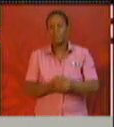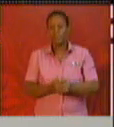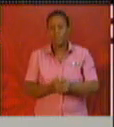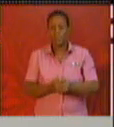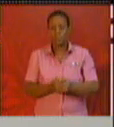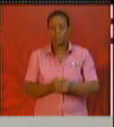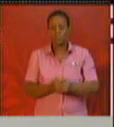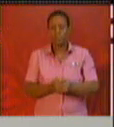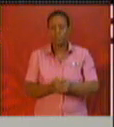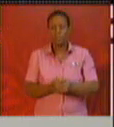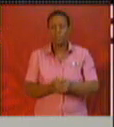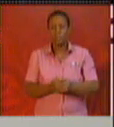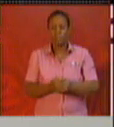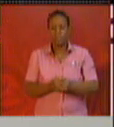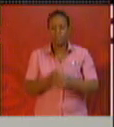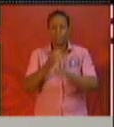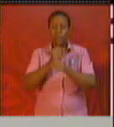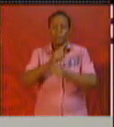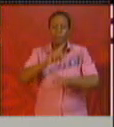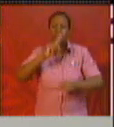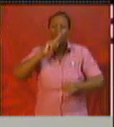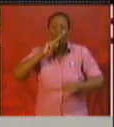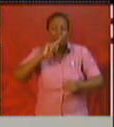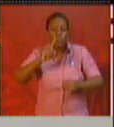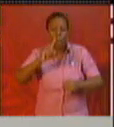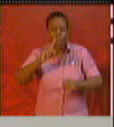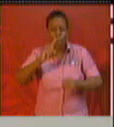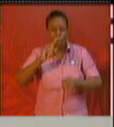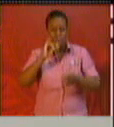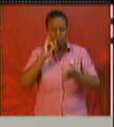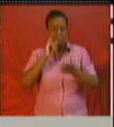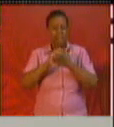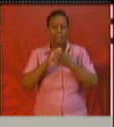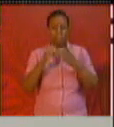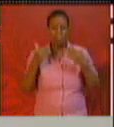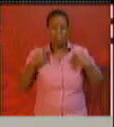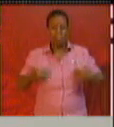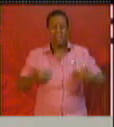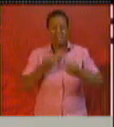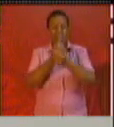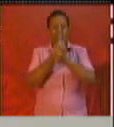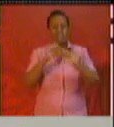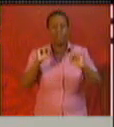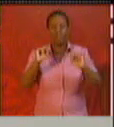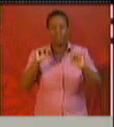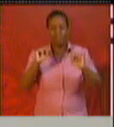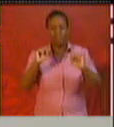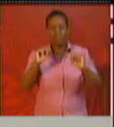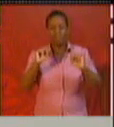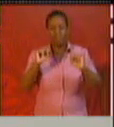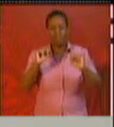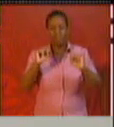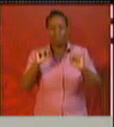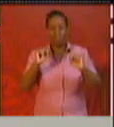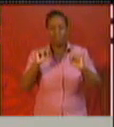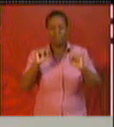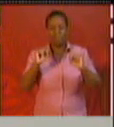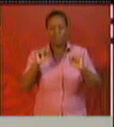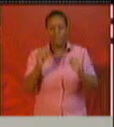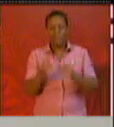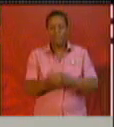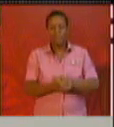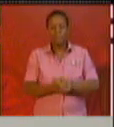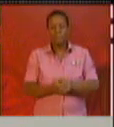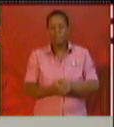to capitalize on the ability to reduce their risk of becoming severely ill and becoming or having an